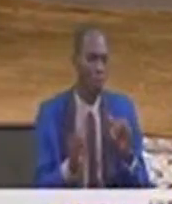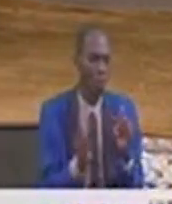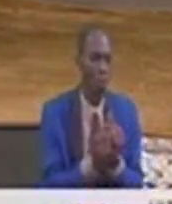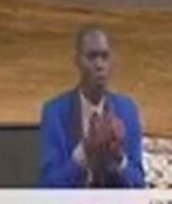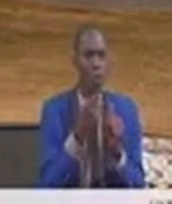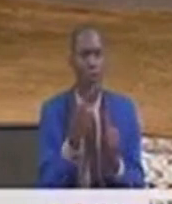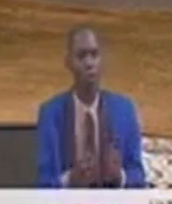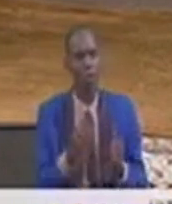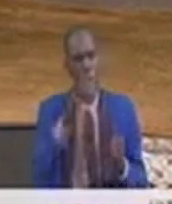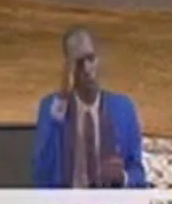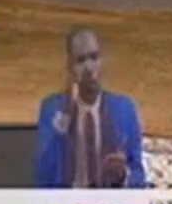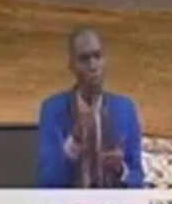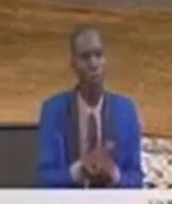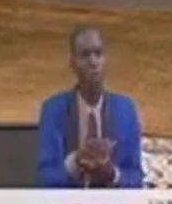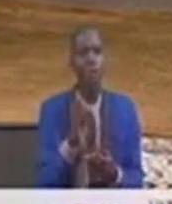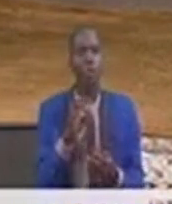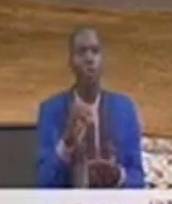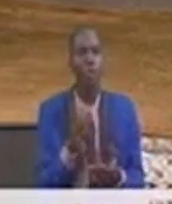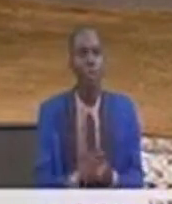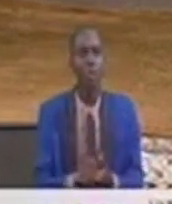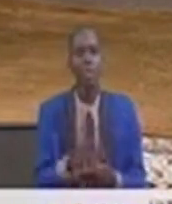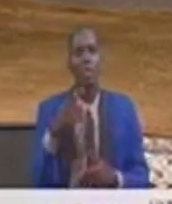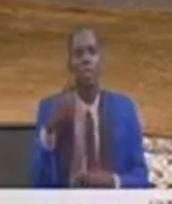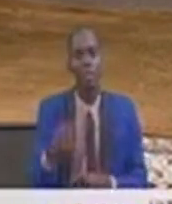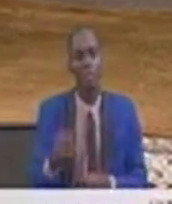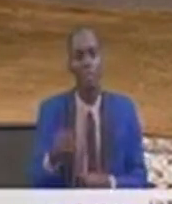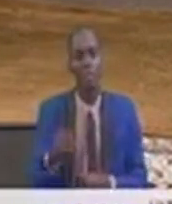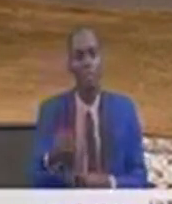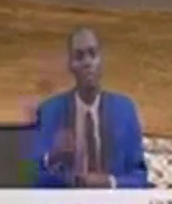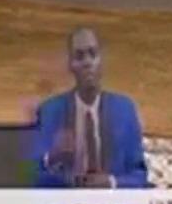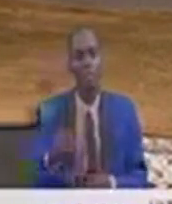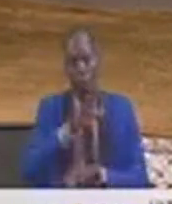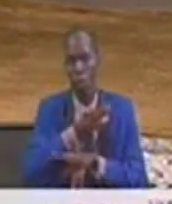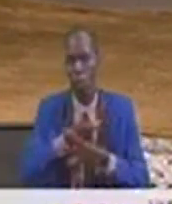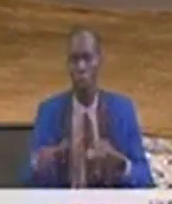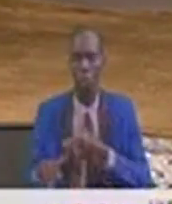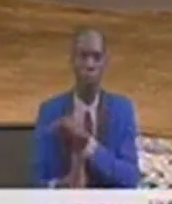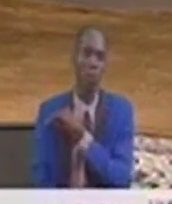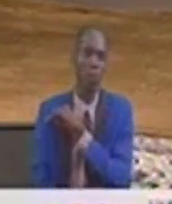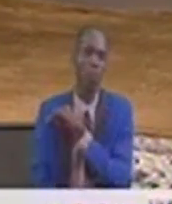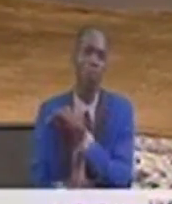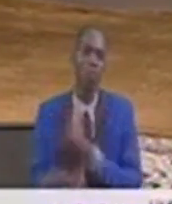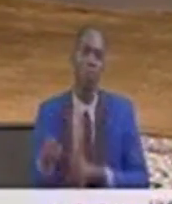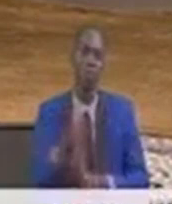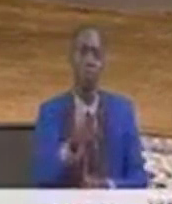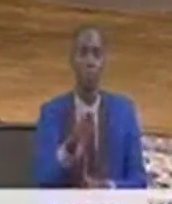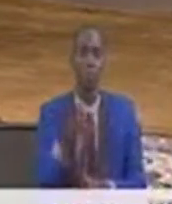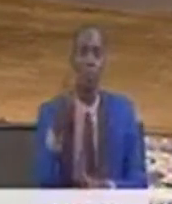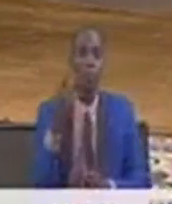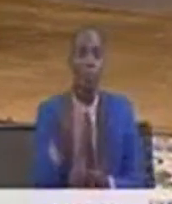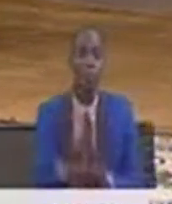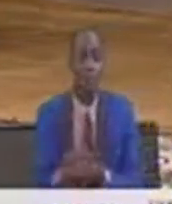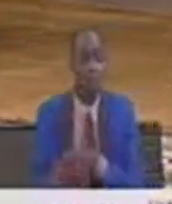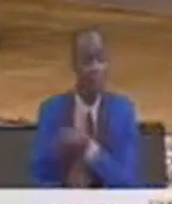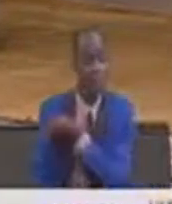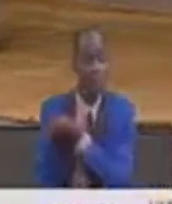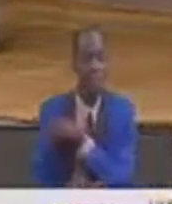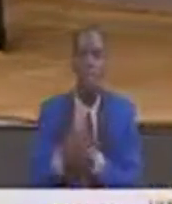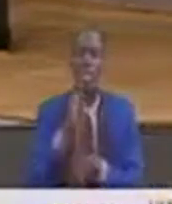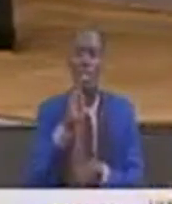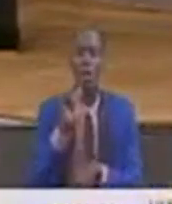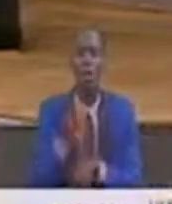that Satan tempt you not. Temptation is the work of